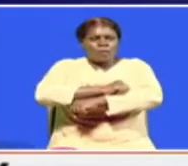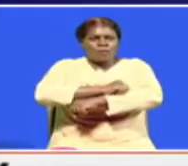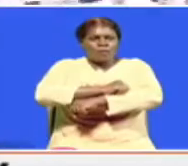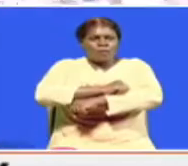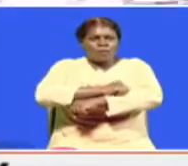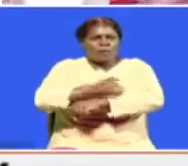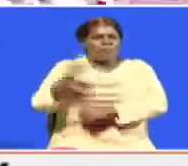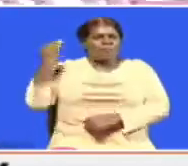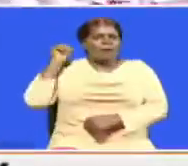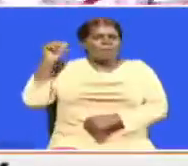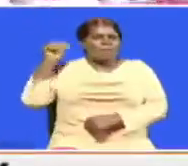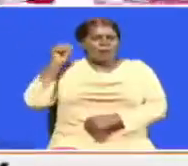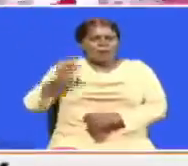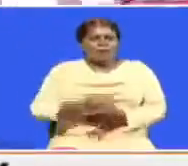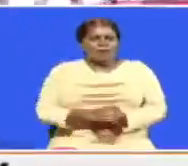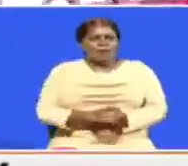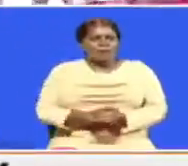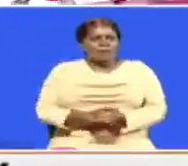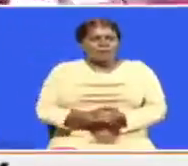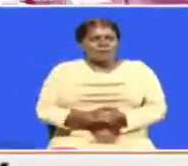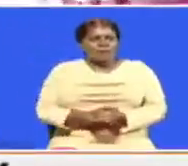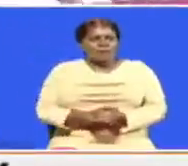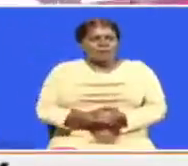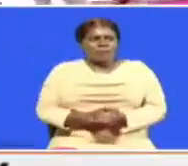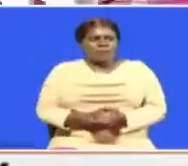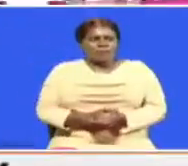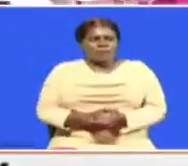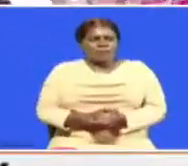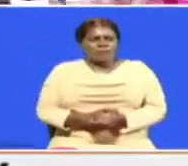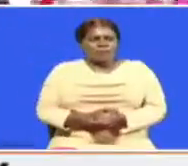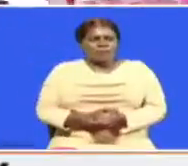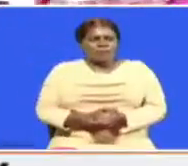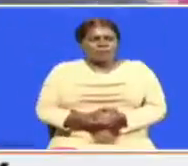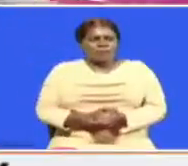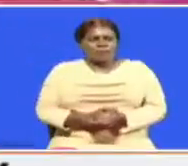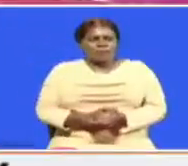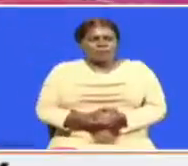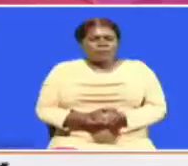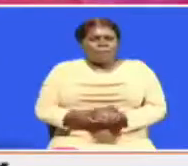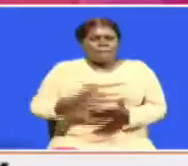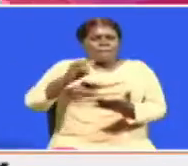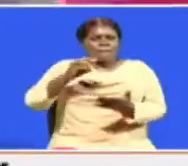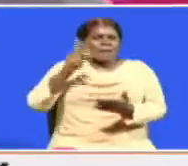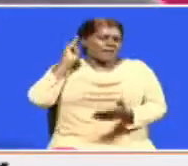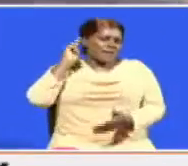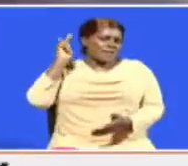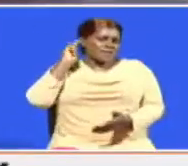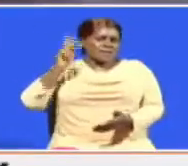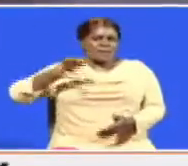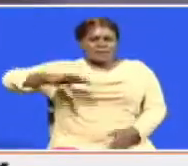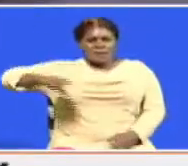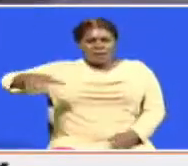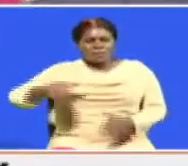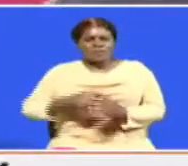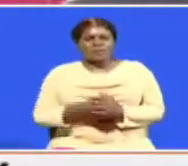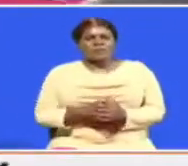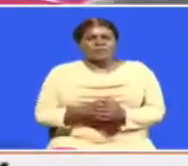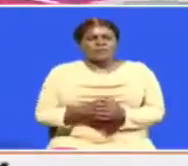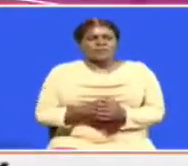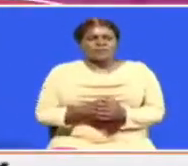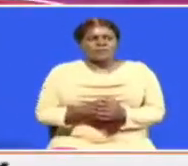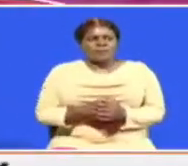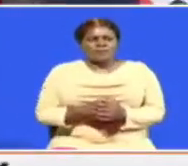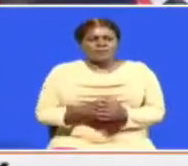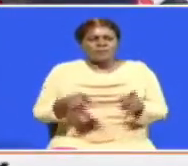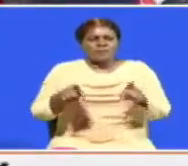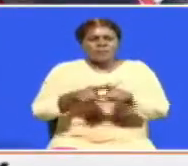Boys in Nyamira County, Ombiro Albert Otara of Cardinal Otunga Boys in Kisii County, Sati Lynette Pino